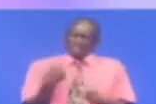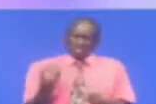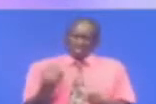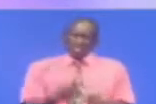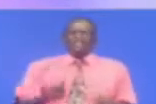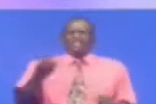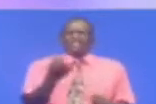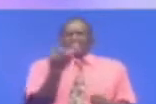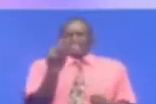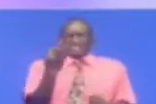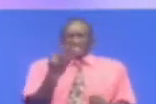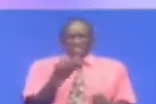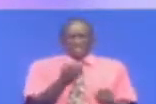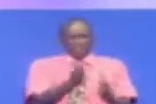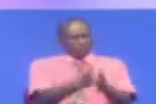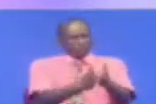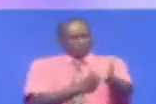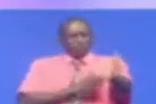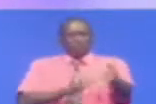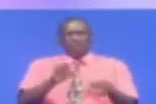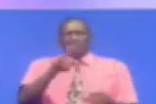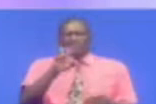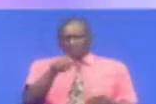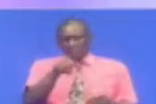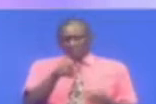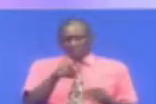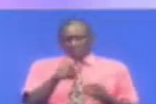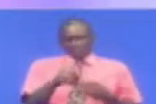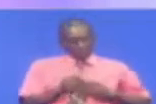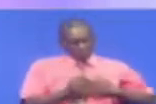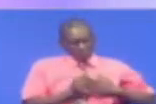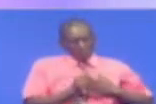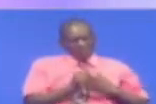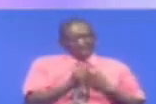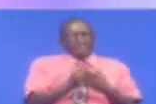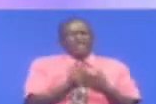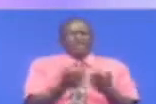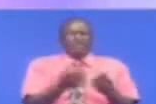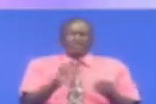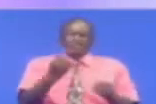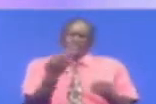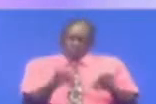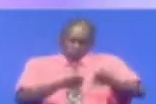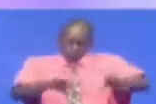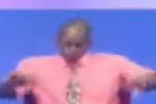first 3 rows with our VIPs will be guided to where they will have their lunch. And then the rest of